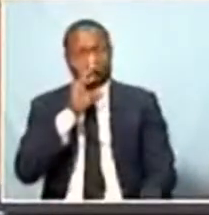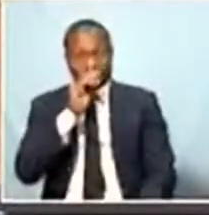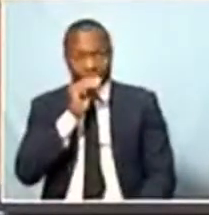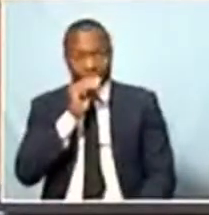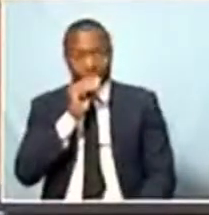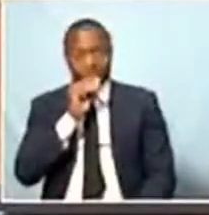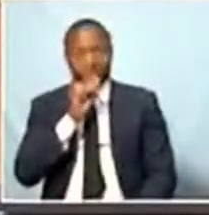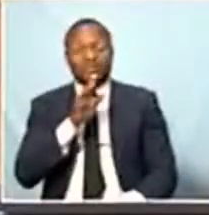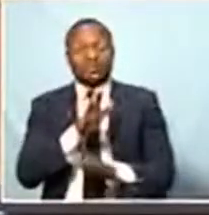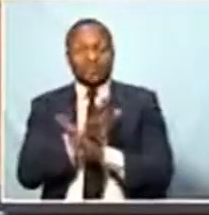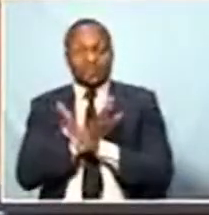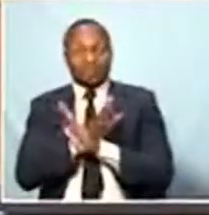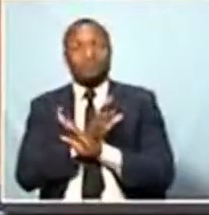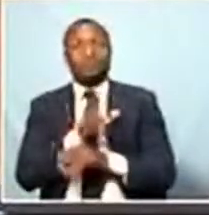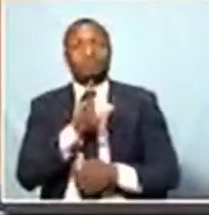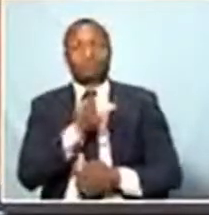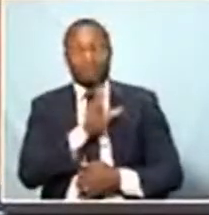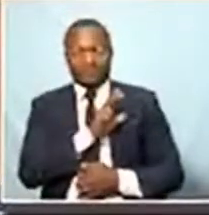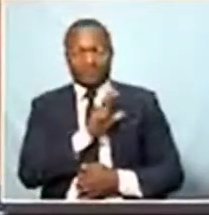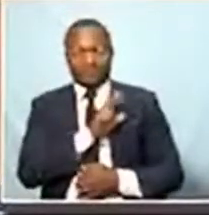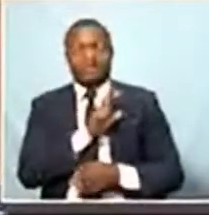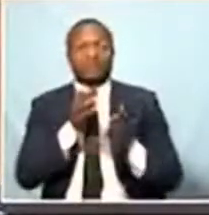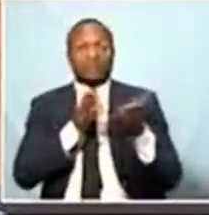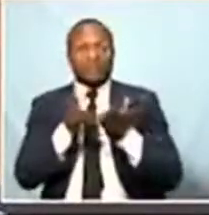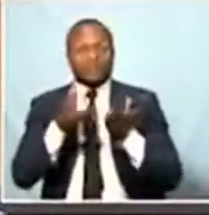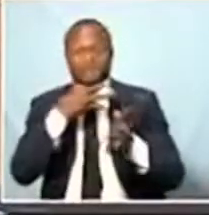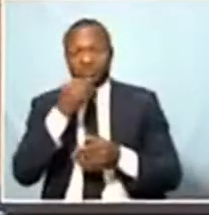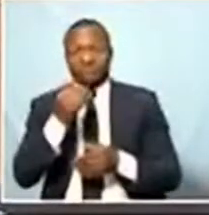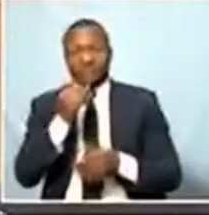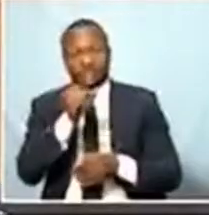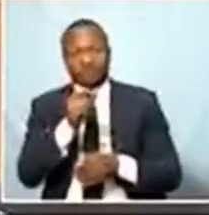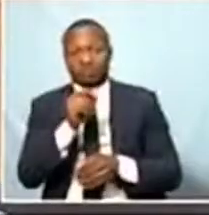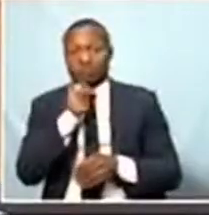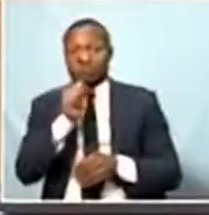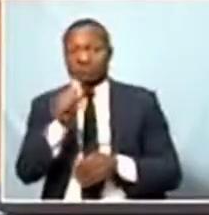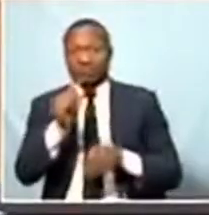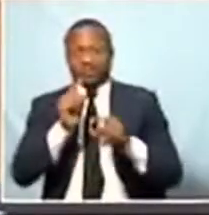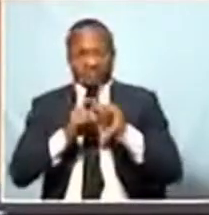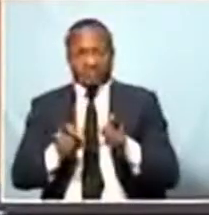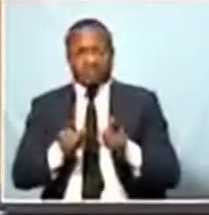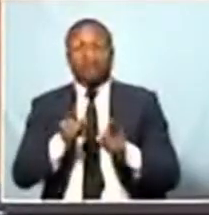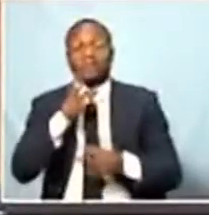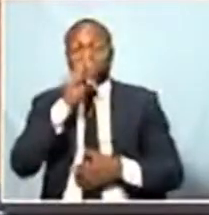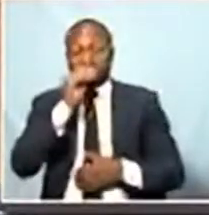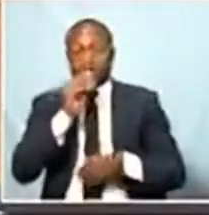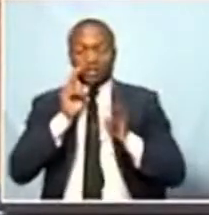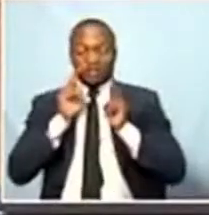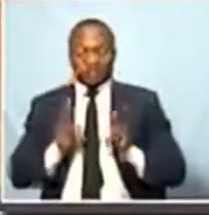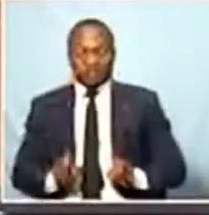Zambia Police Service Commission, because you are not. Yeah, but you will speak as the Human Rights